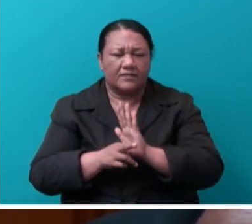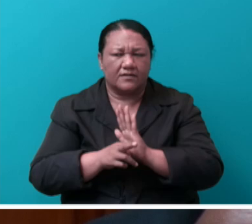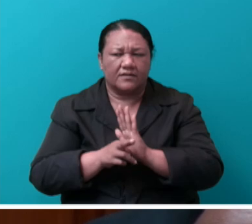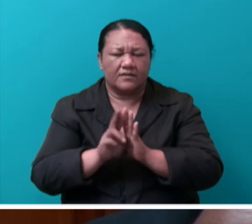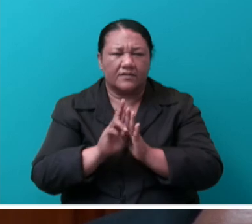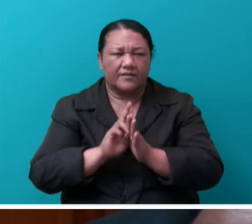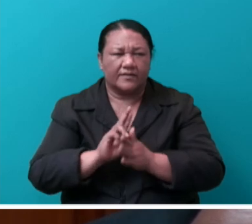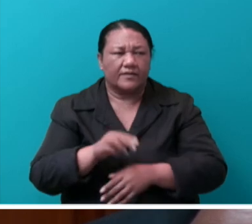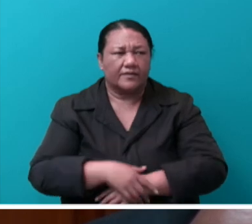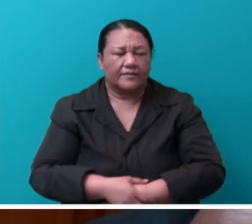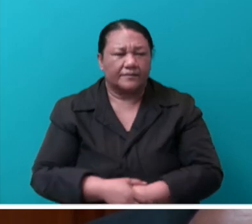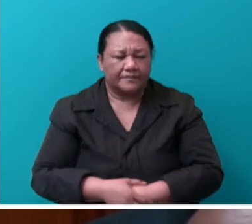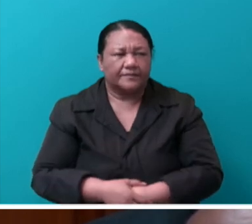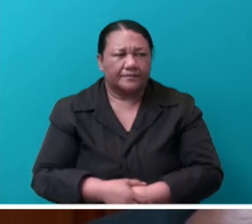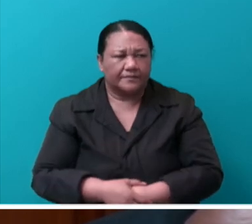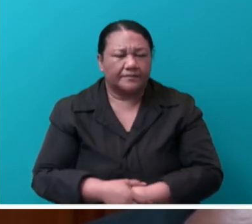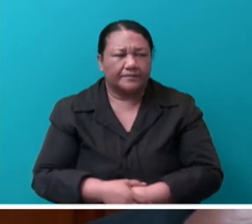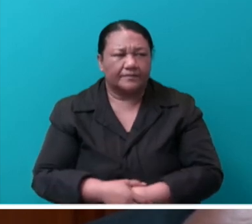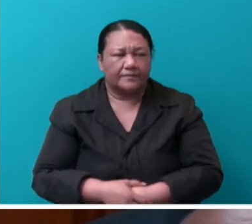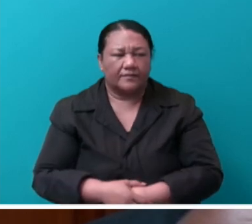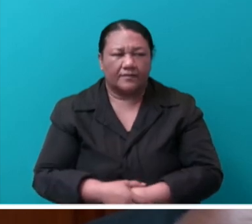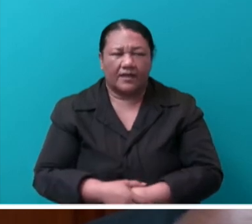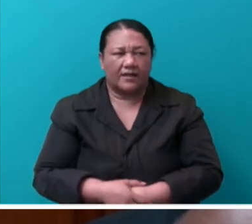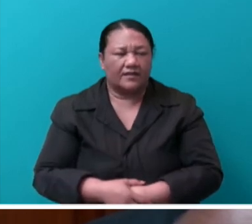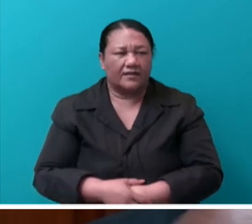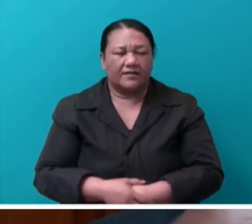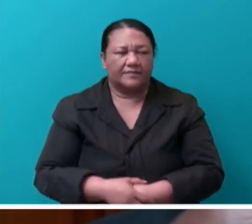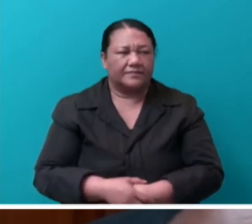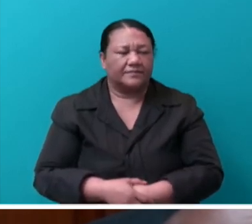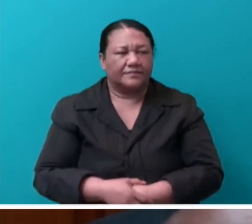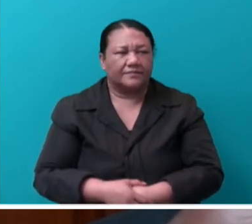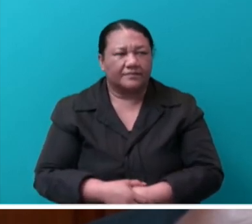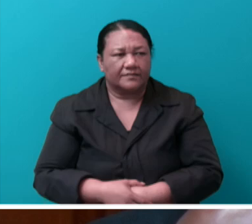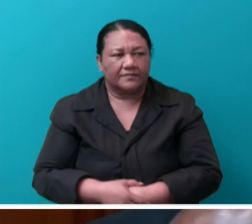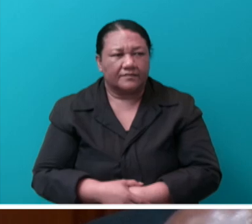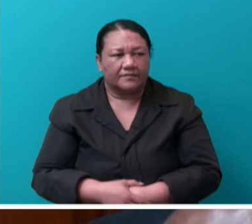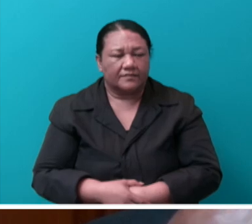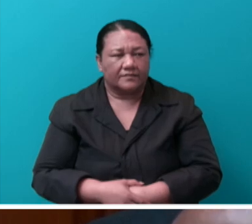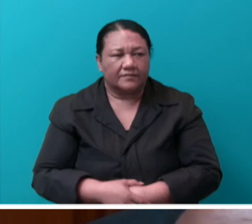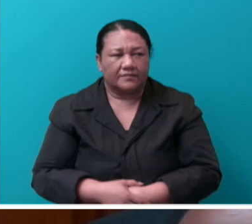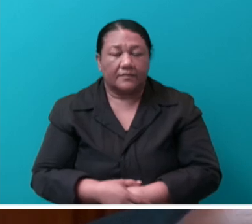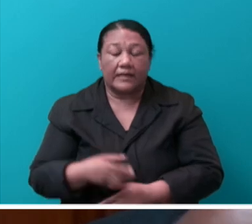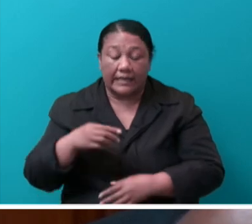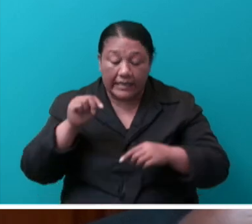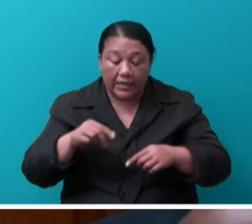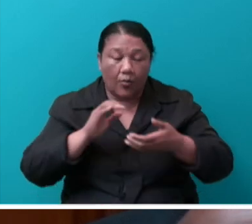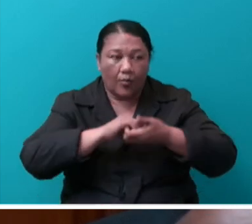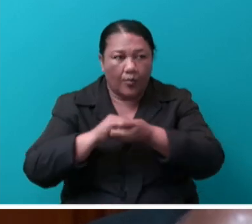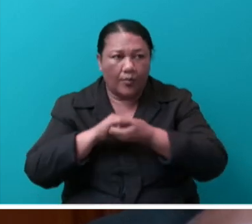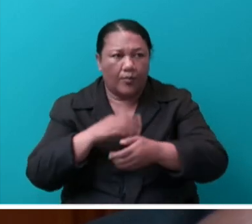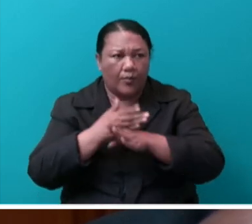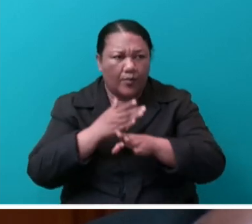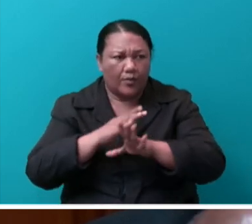Thailand later last month, Honorable Speaker. This significant event brought together over